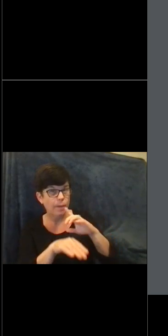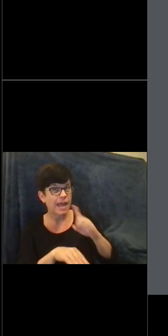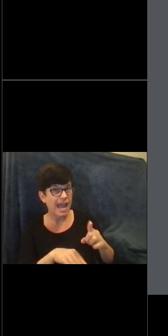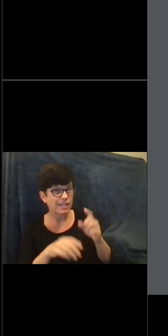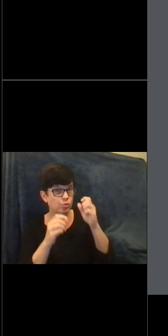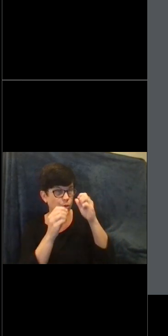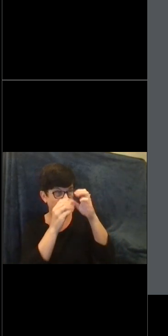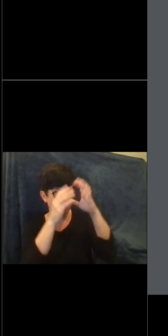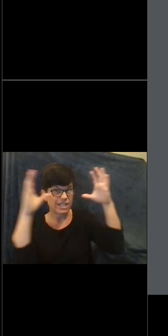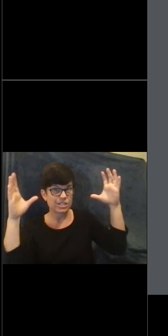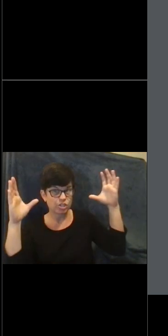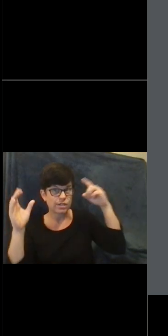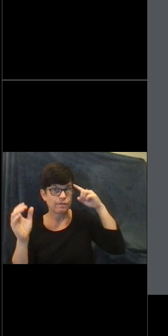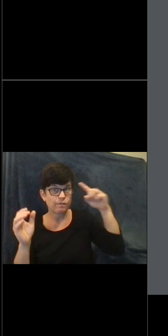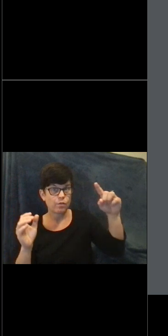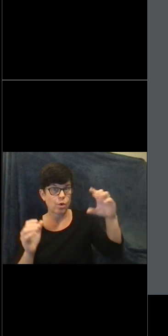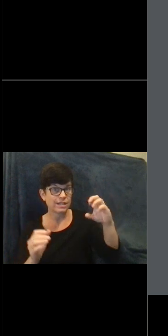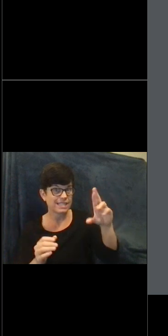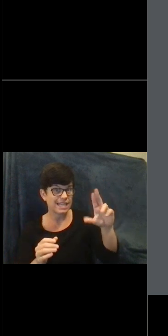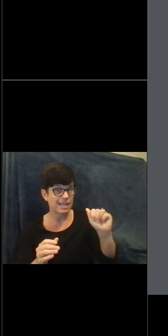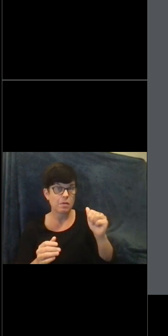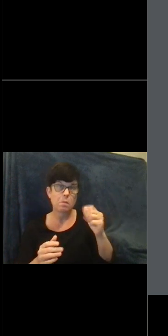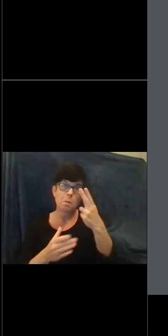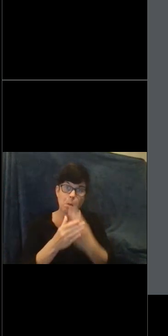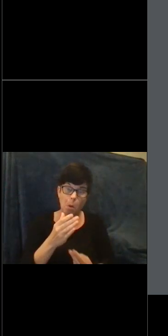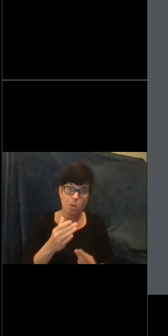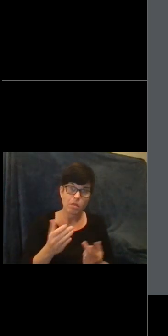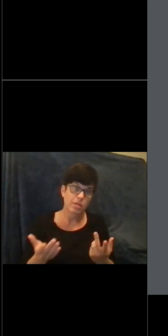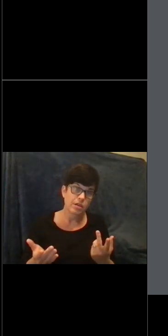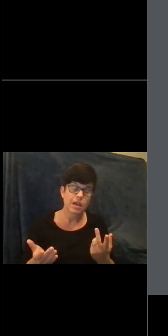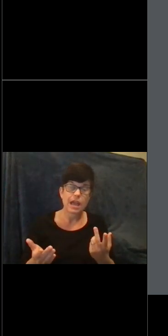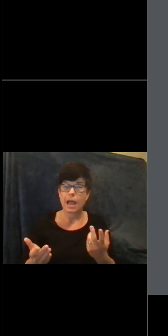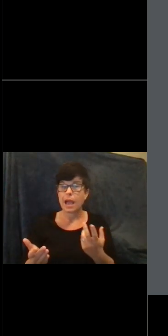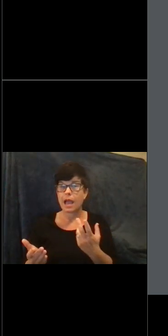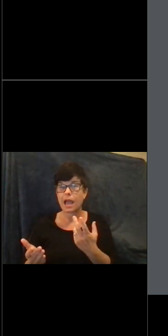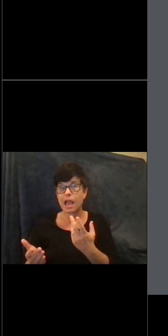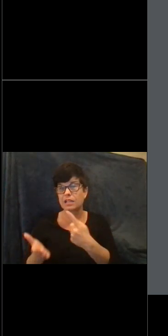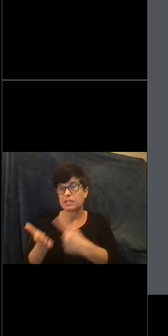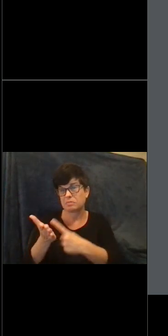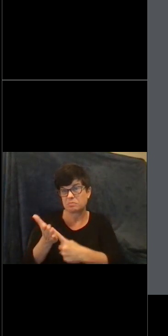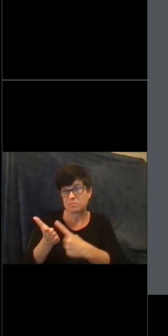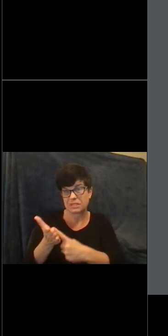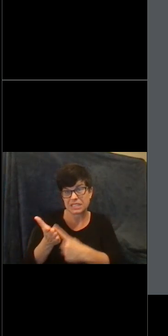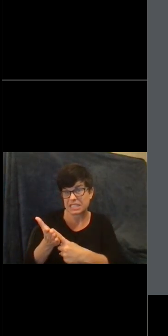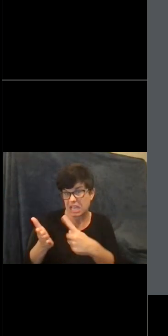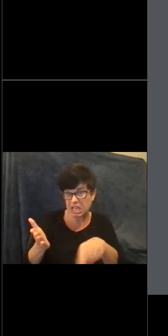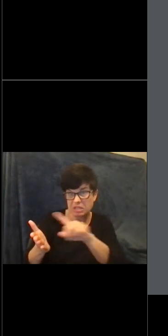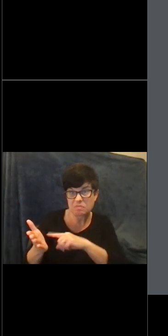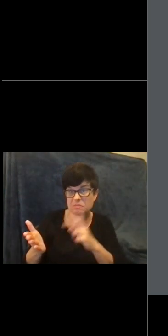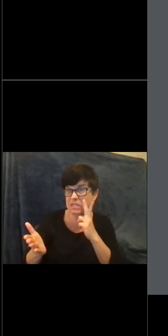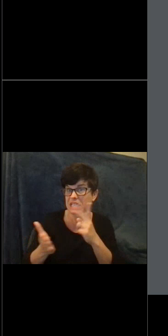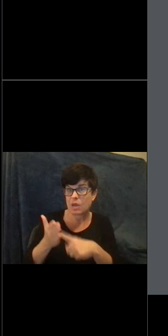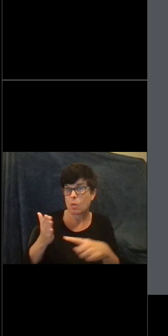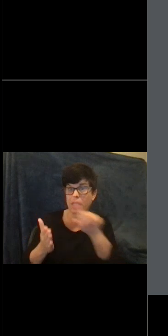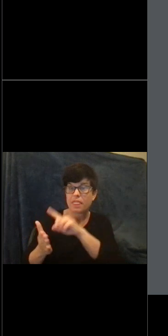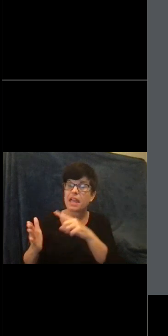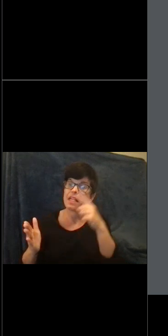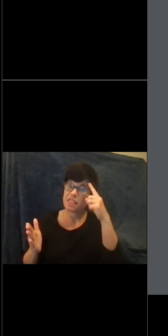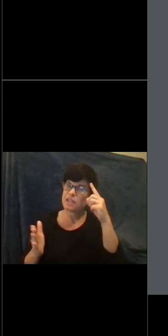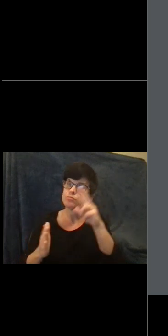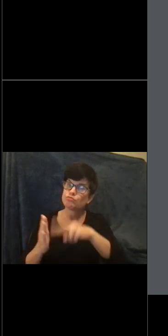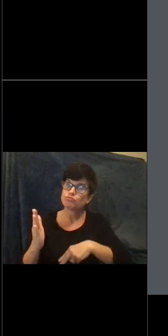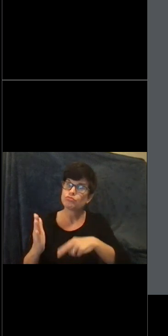actual vision for the, so it's both. If you know, discuss it and see what they think. Right. And read the scope. Right. I